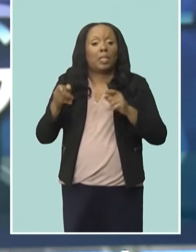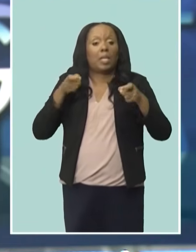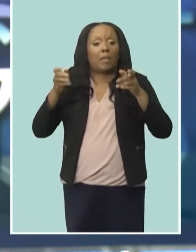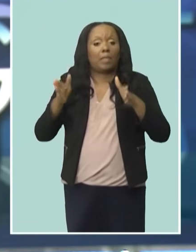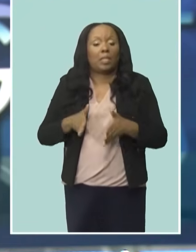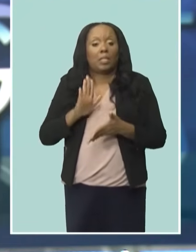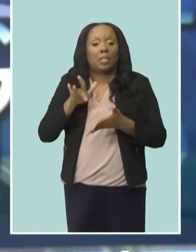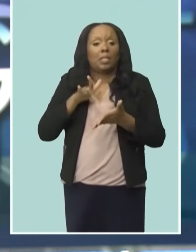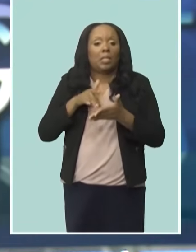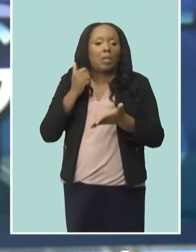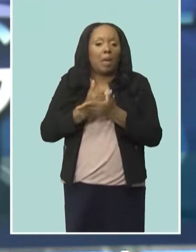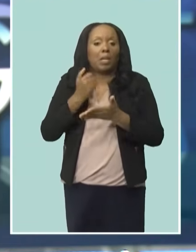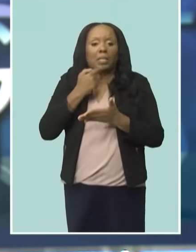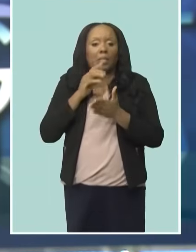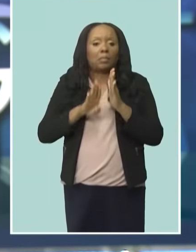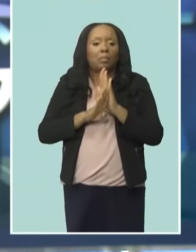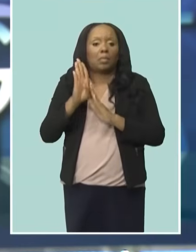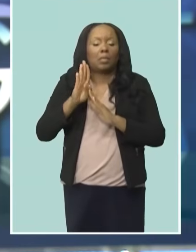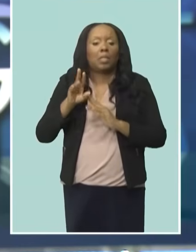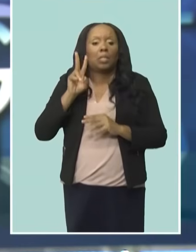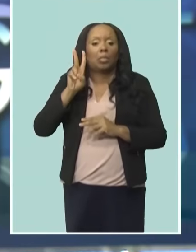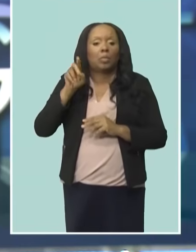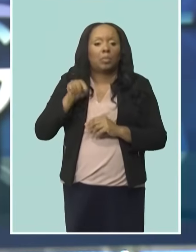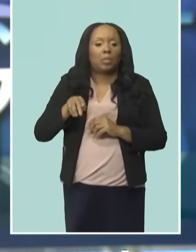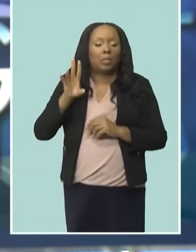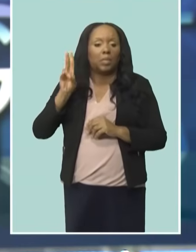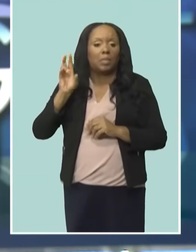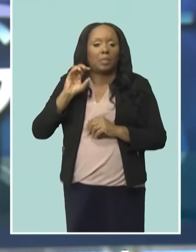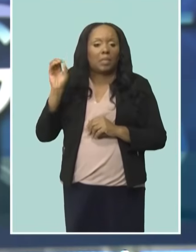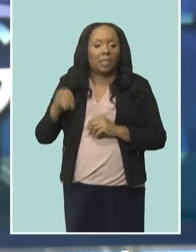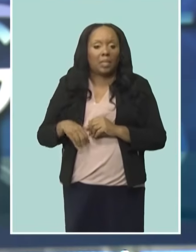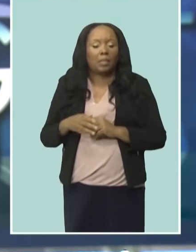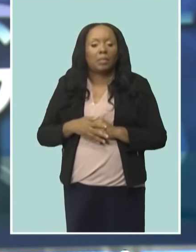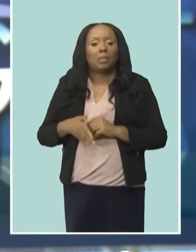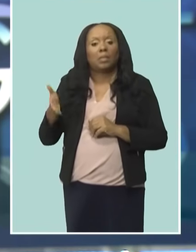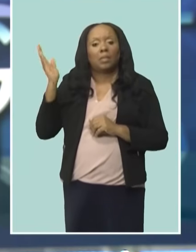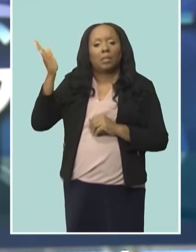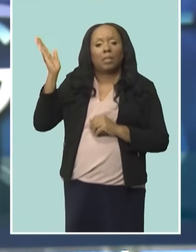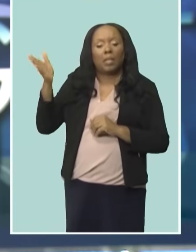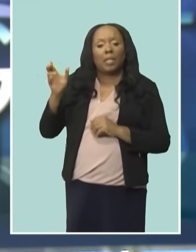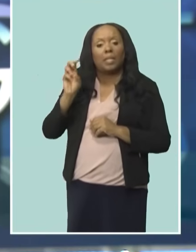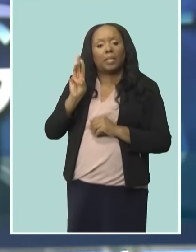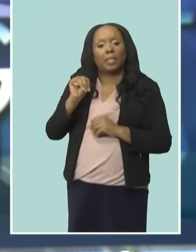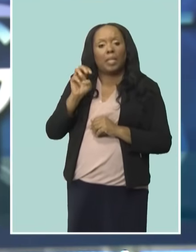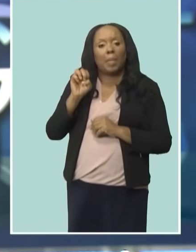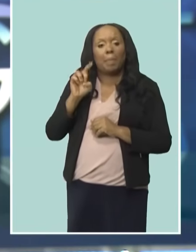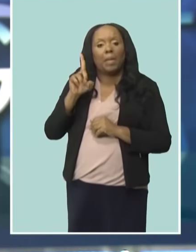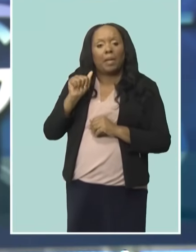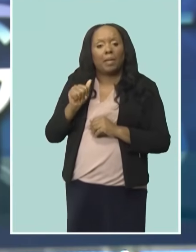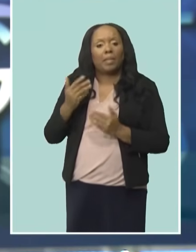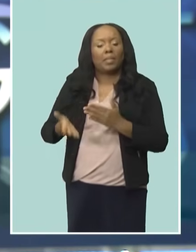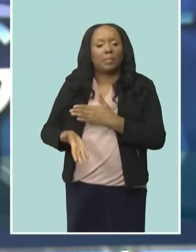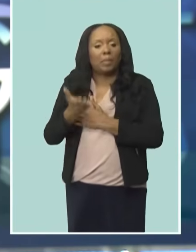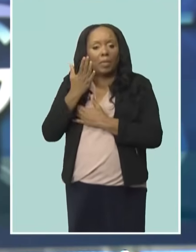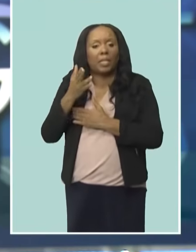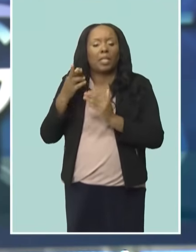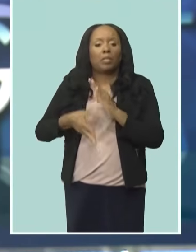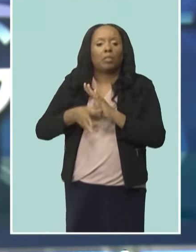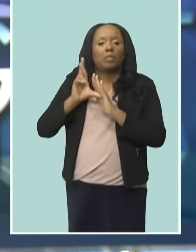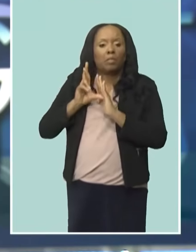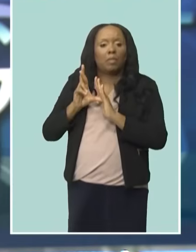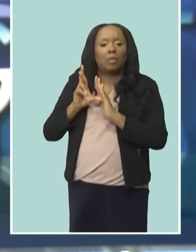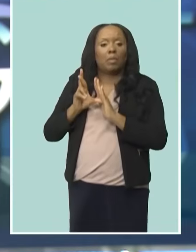has revealed that it has grown by 2.7%. He was speaking to the media this morning as he gave a review of the